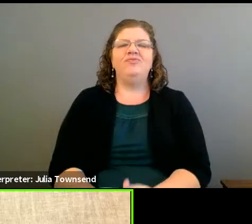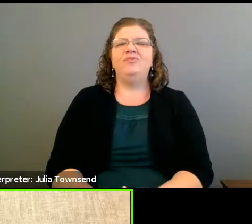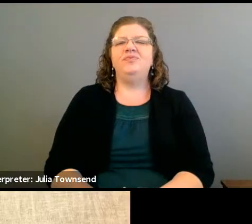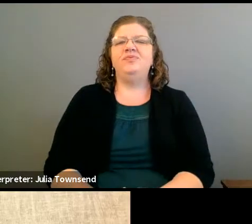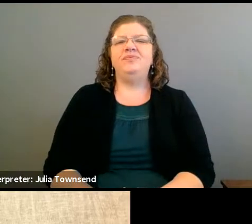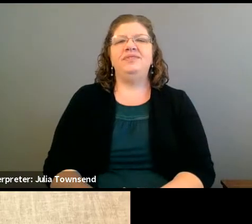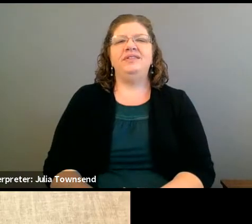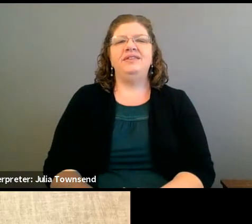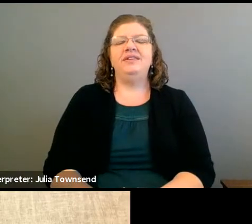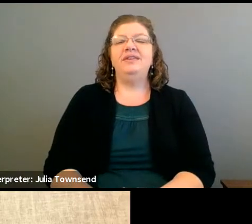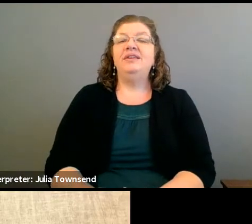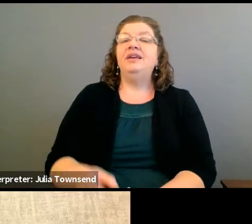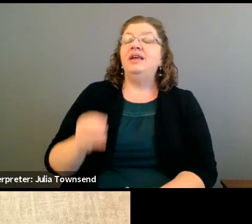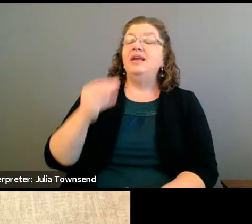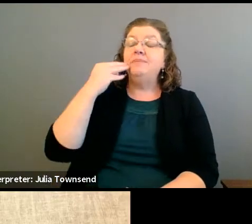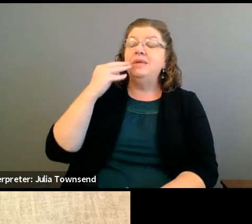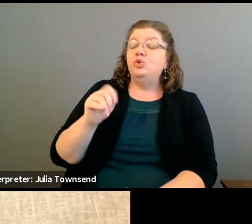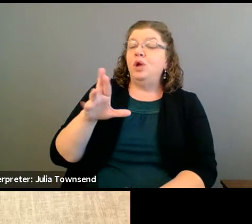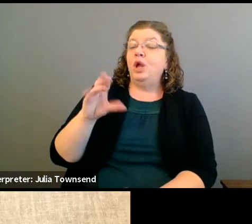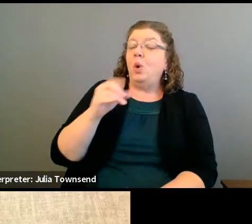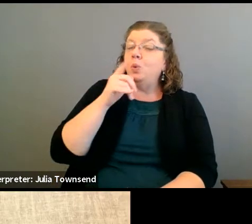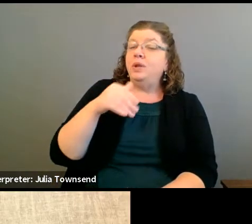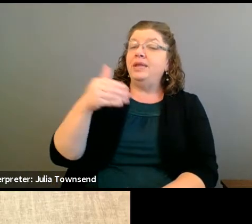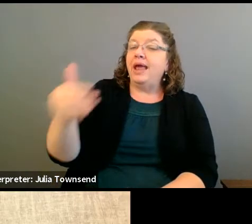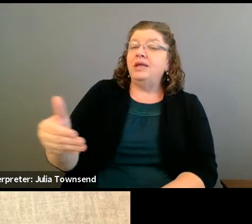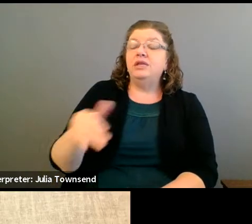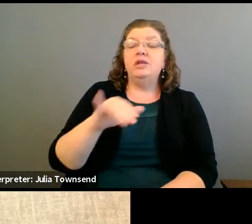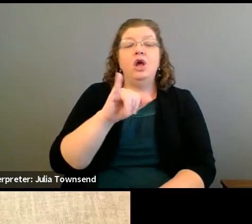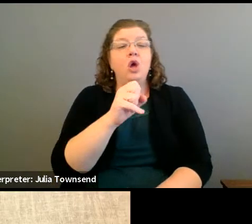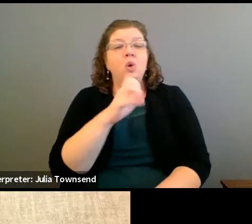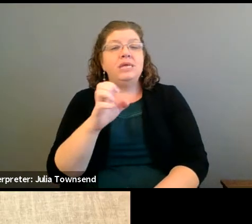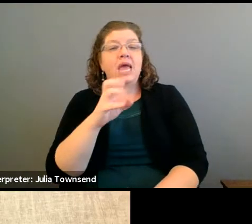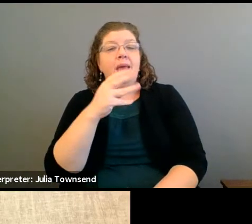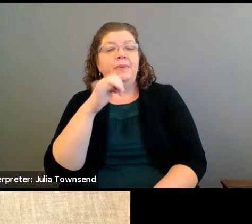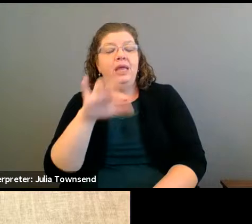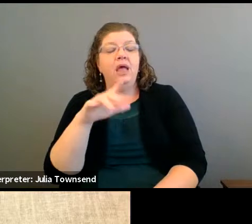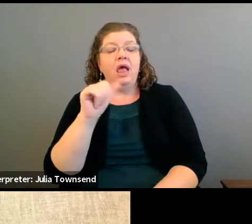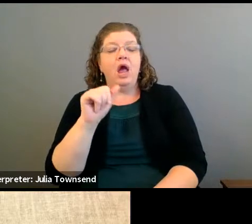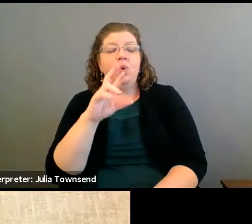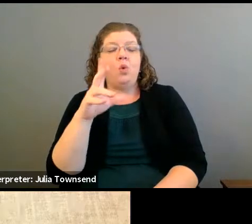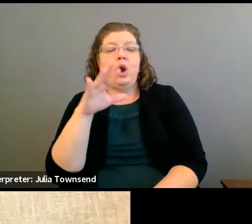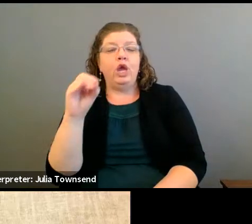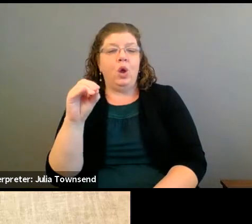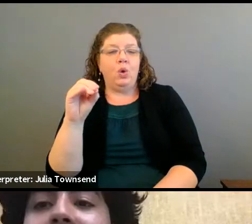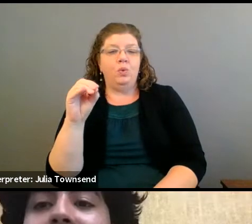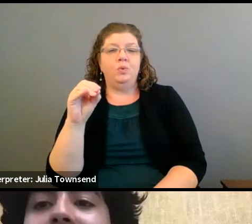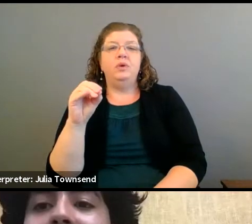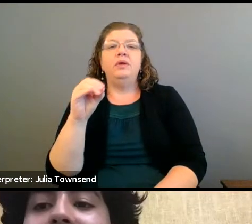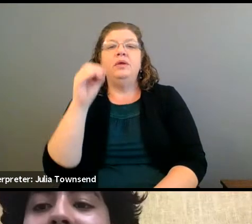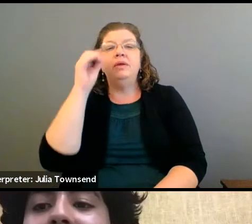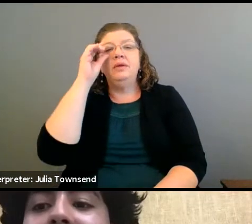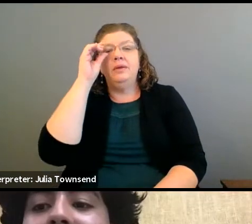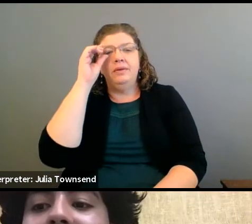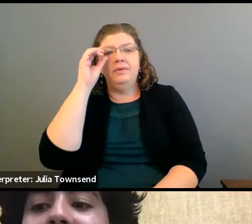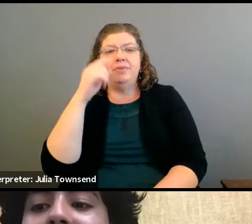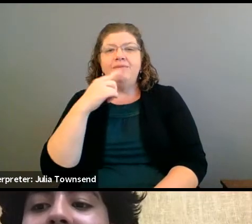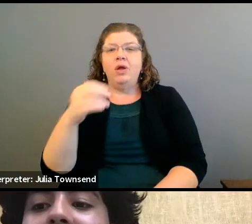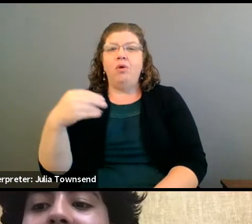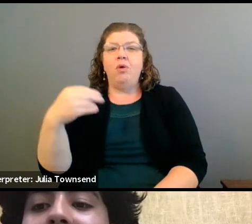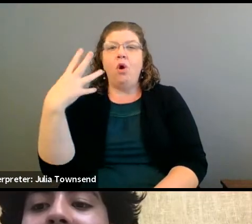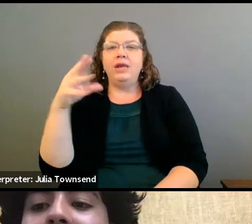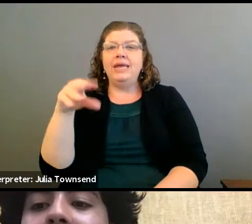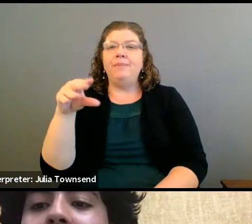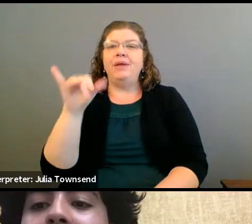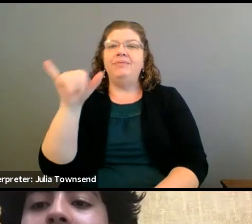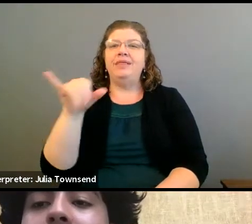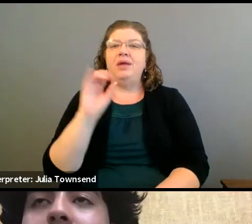Ms. Trujillo, who's next, please? Next, we have Jose Miguel Arroyo. If you can turn on your camera, Jose, there